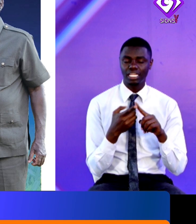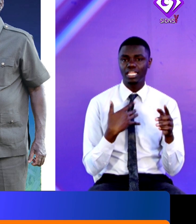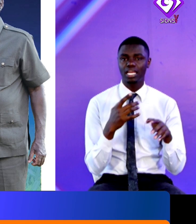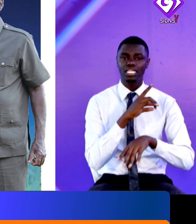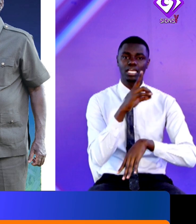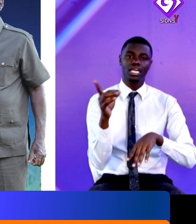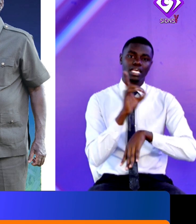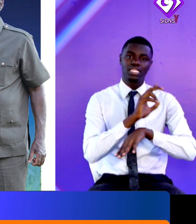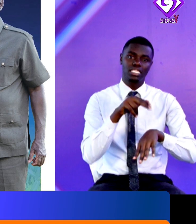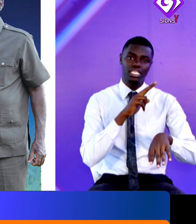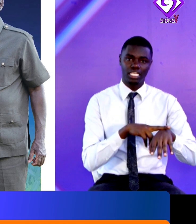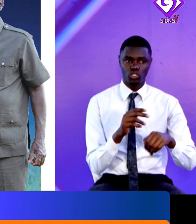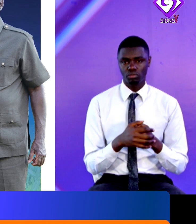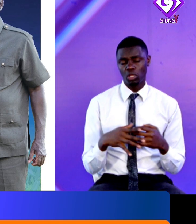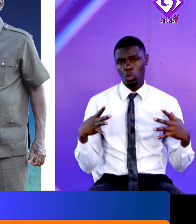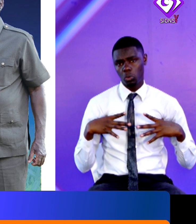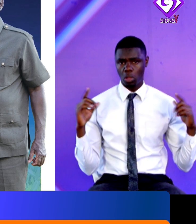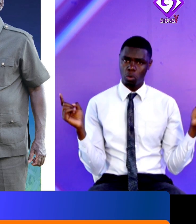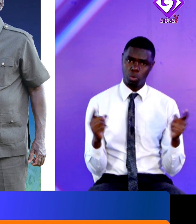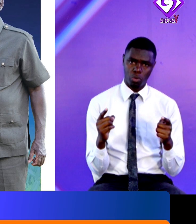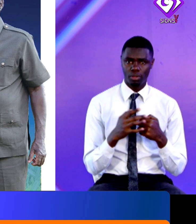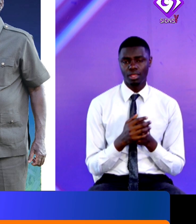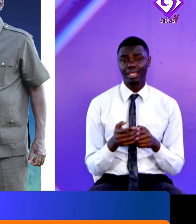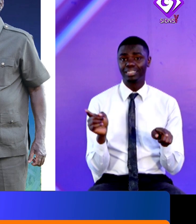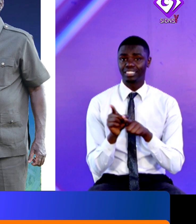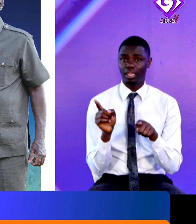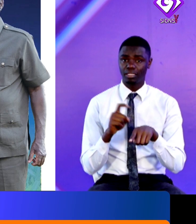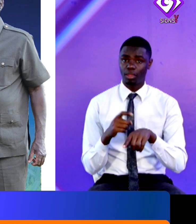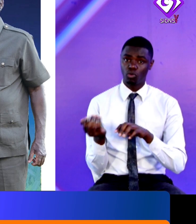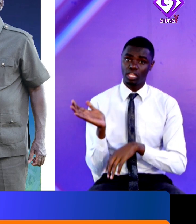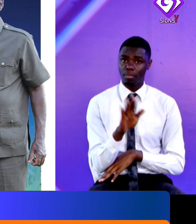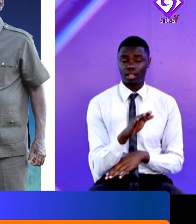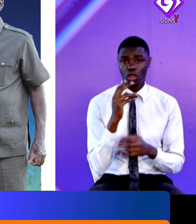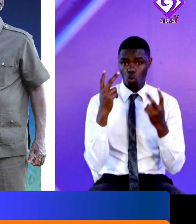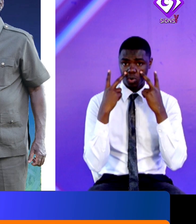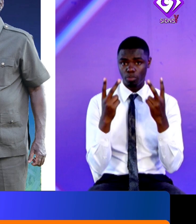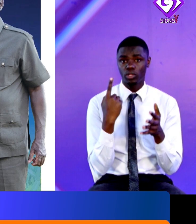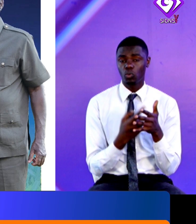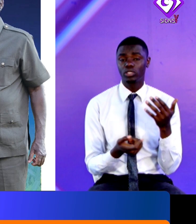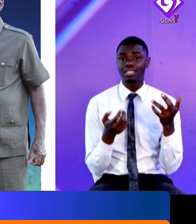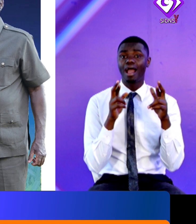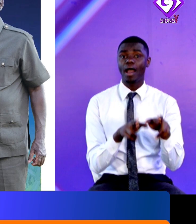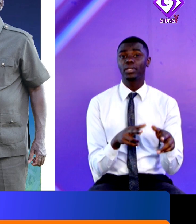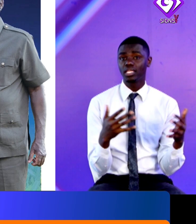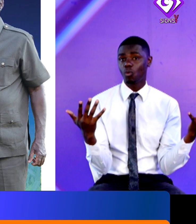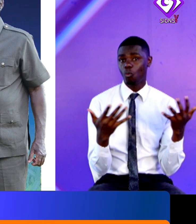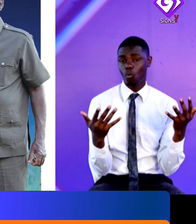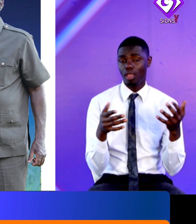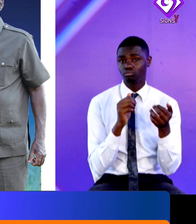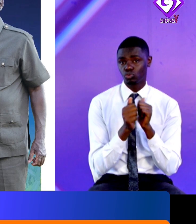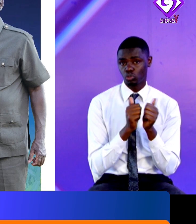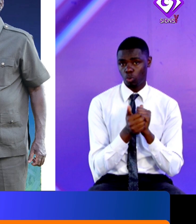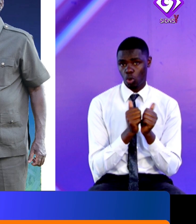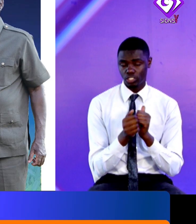Nation. But then again, you have to take another breather, and also when we get back, we're going to look at what is making headlines on matters of sports,